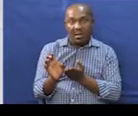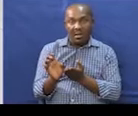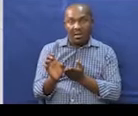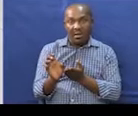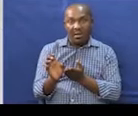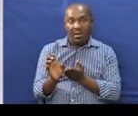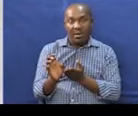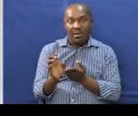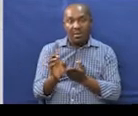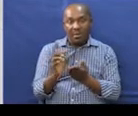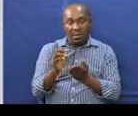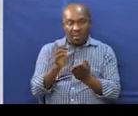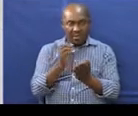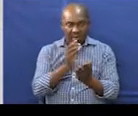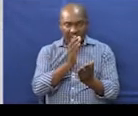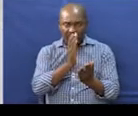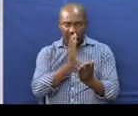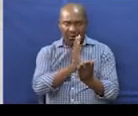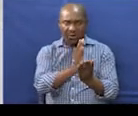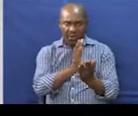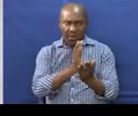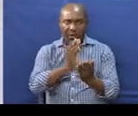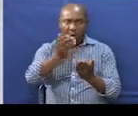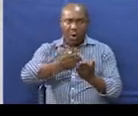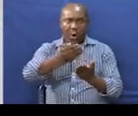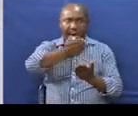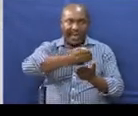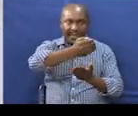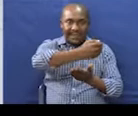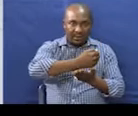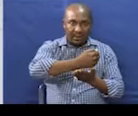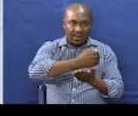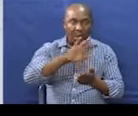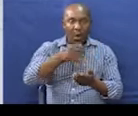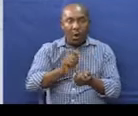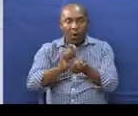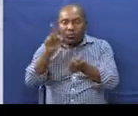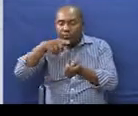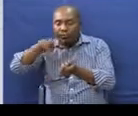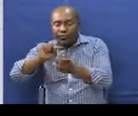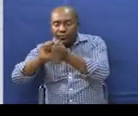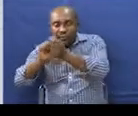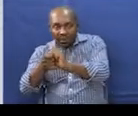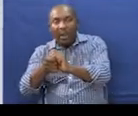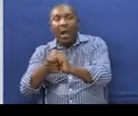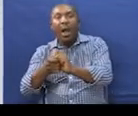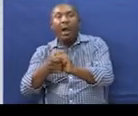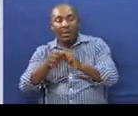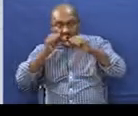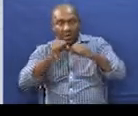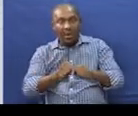to mention the correct procedure. If the procedure is accompanied with the